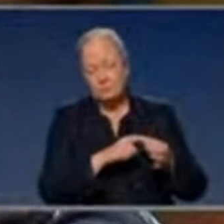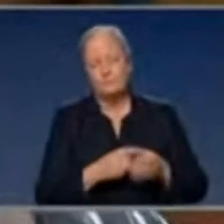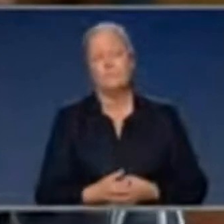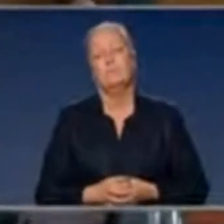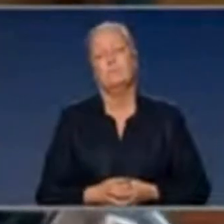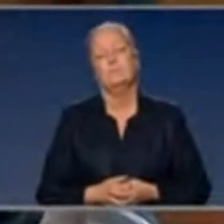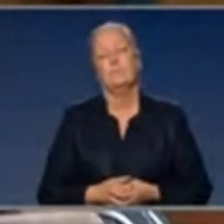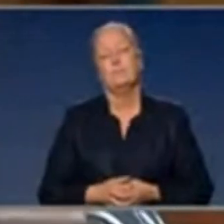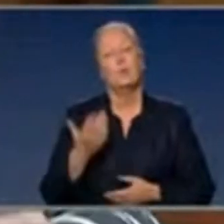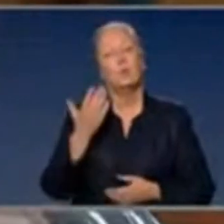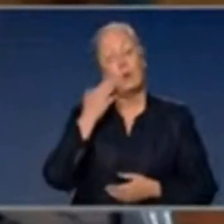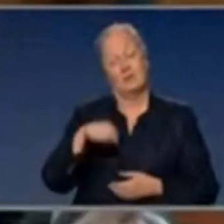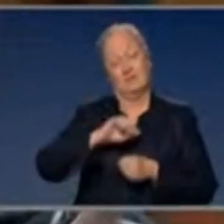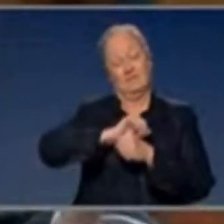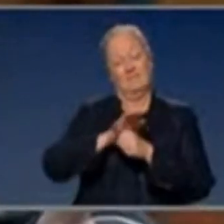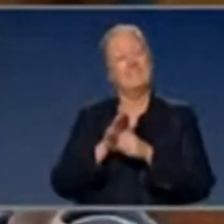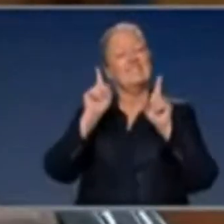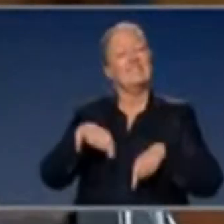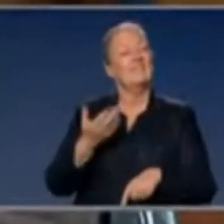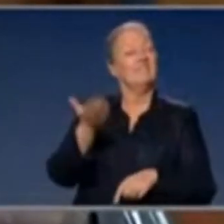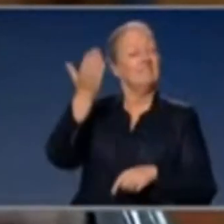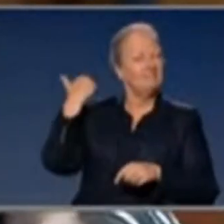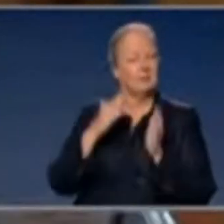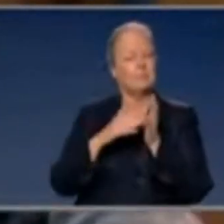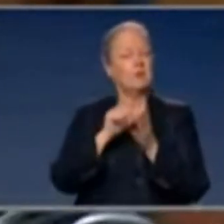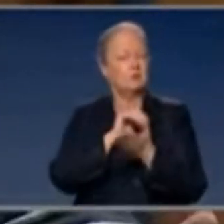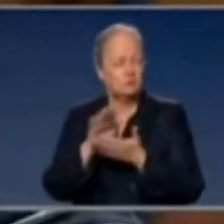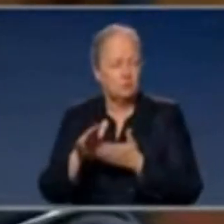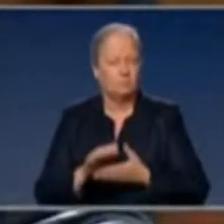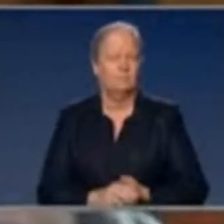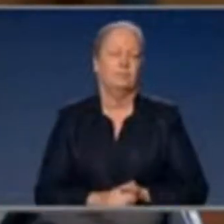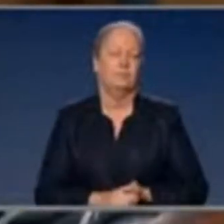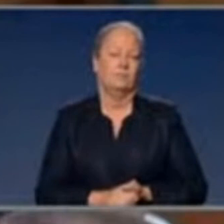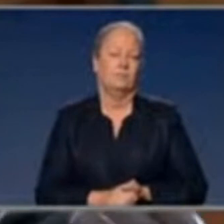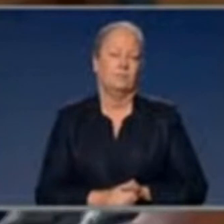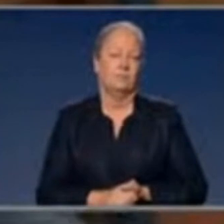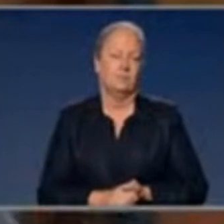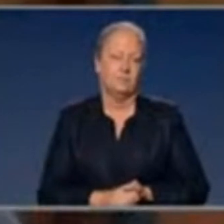the very beginning of the pandemic, you were driving the